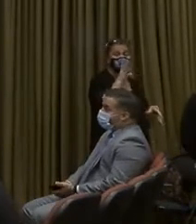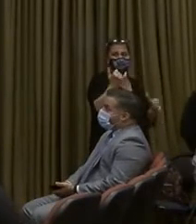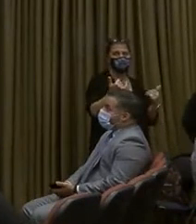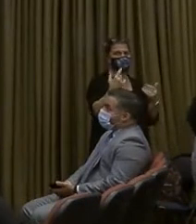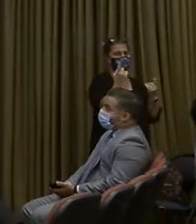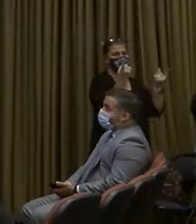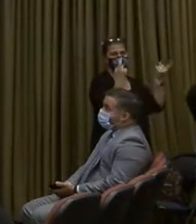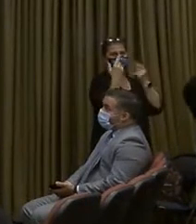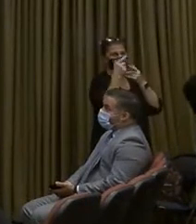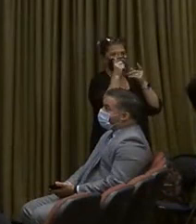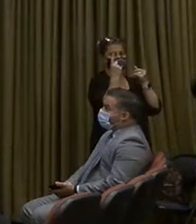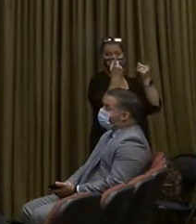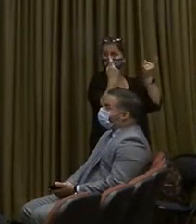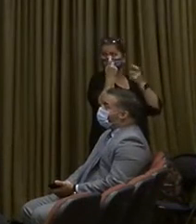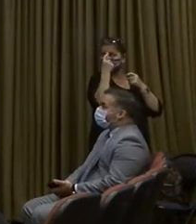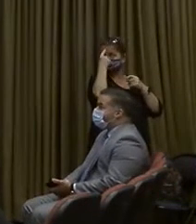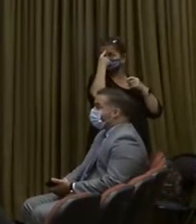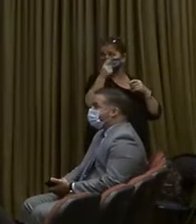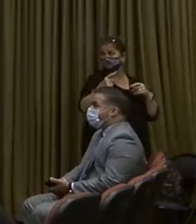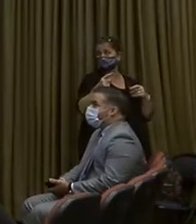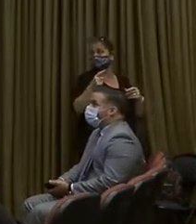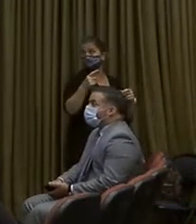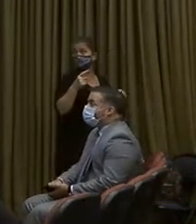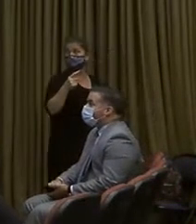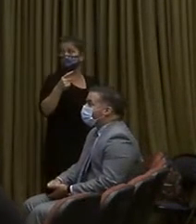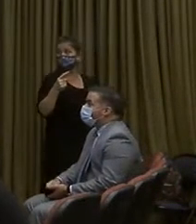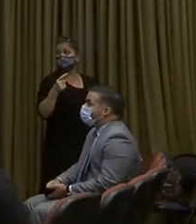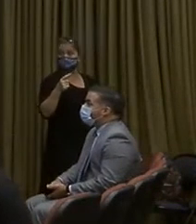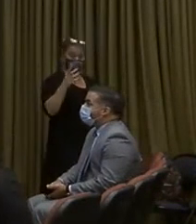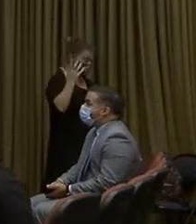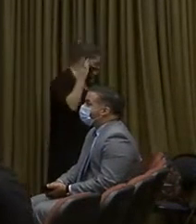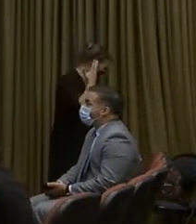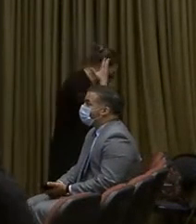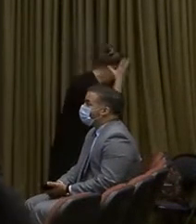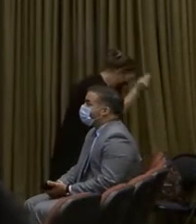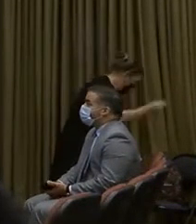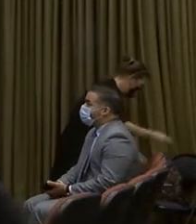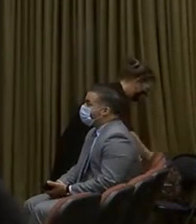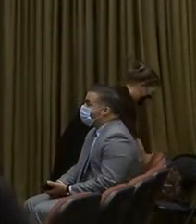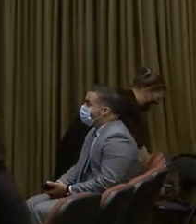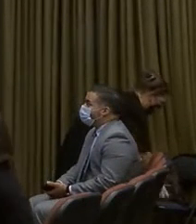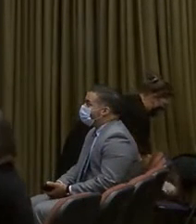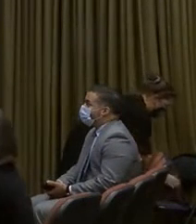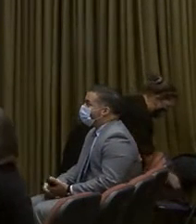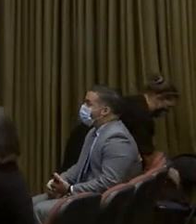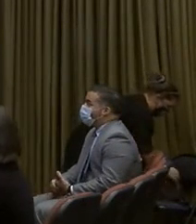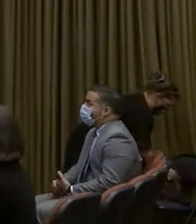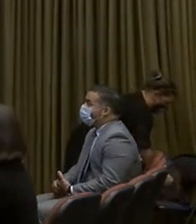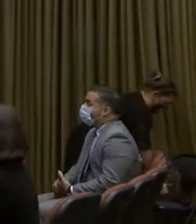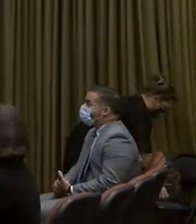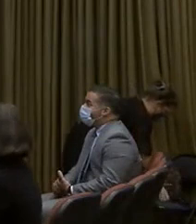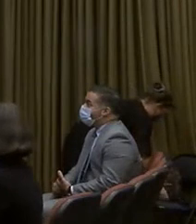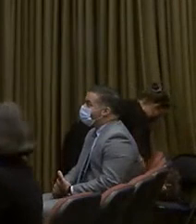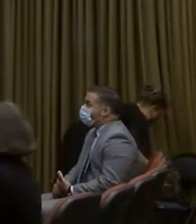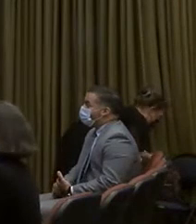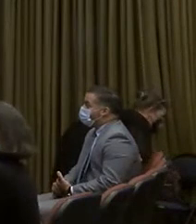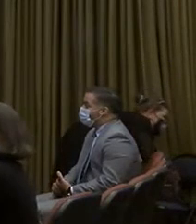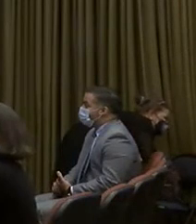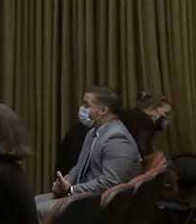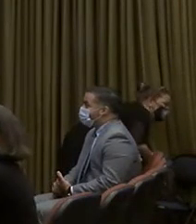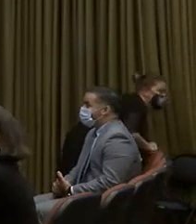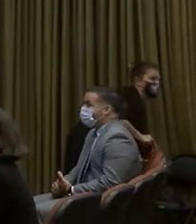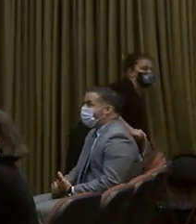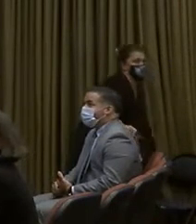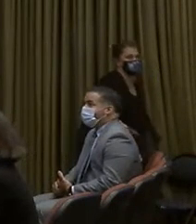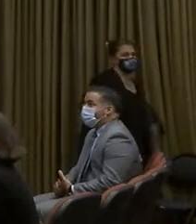What did I do with my mouse? Oh, darn it. Thank you all so much. We are just about out of time. Does anybody have a very quick question for